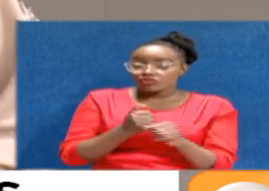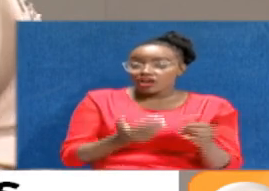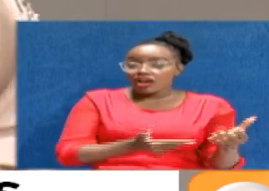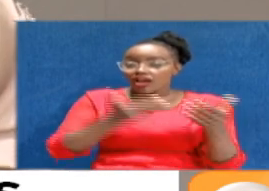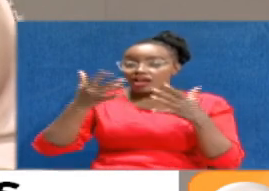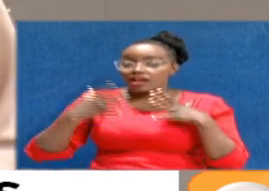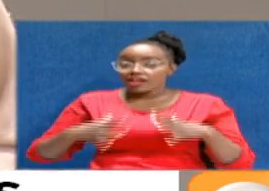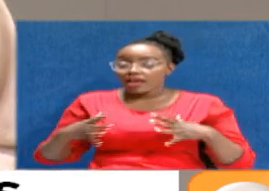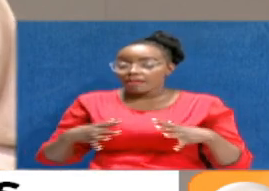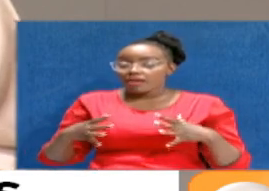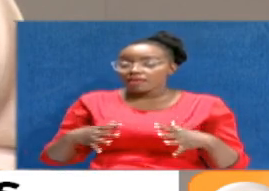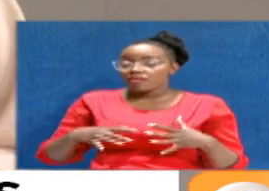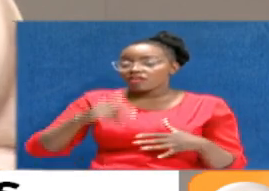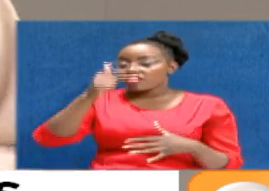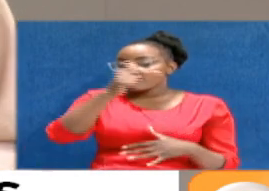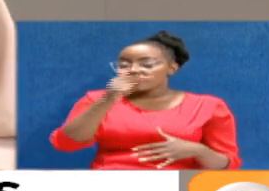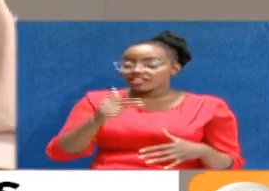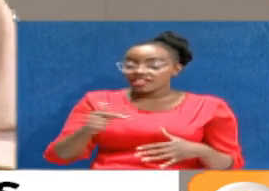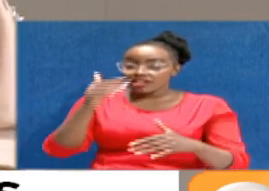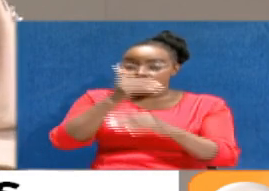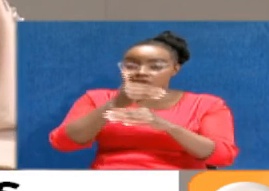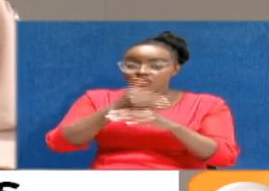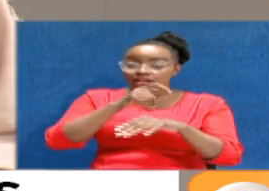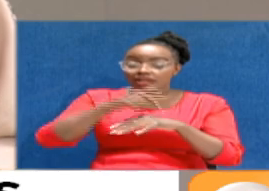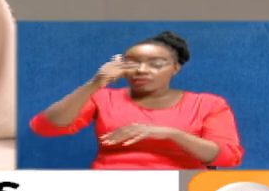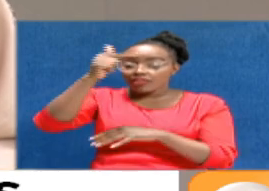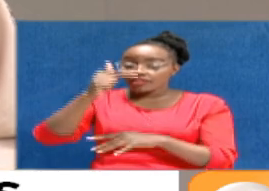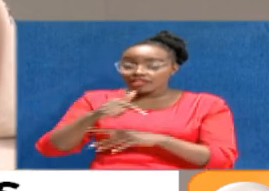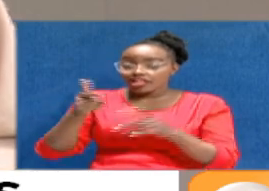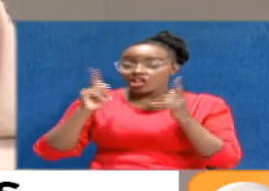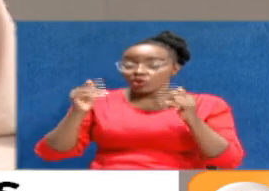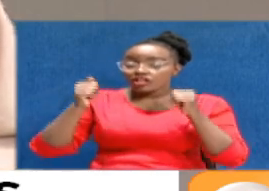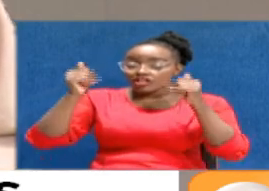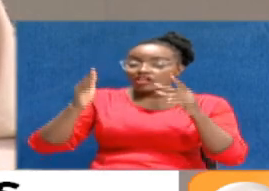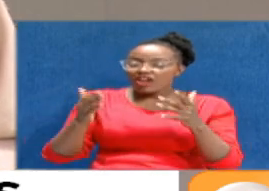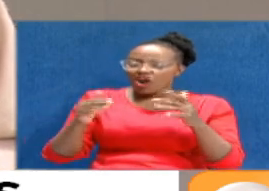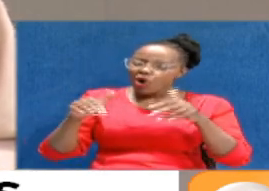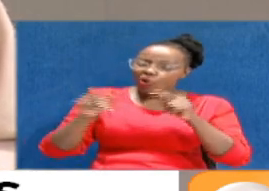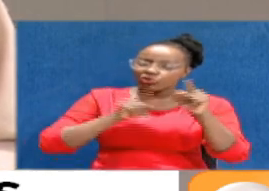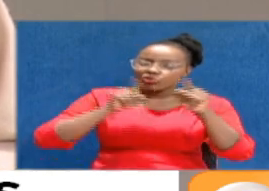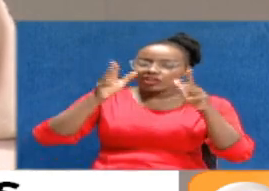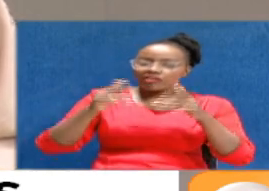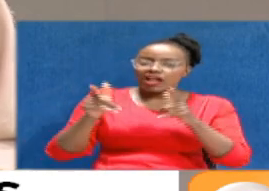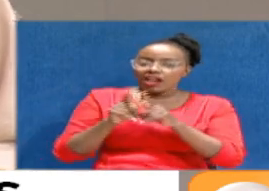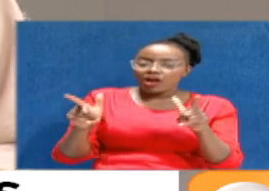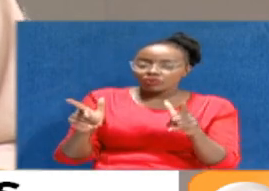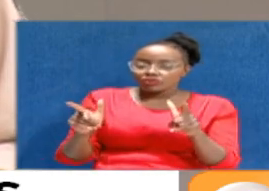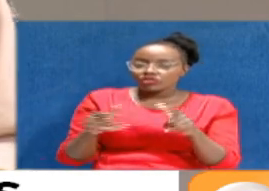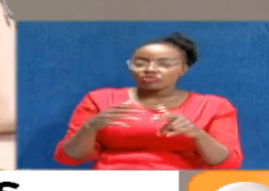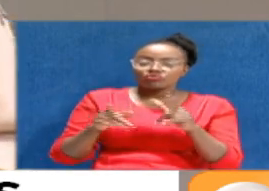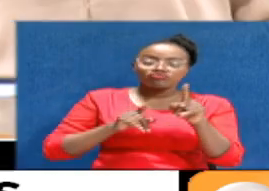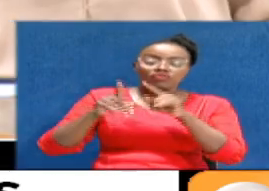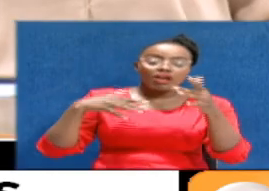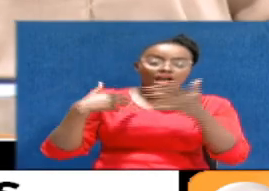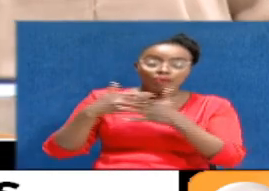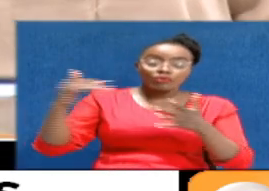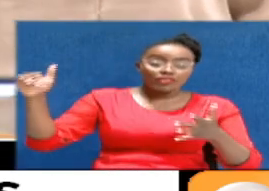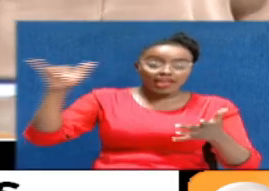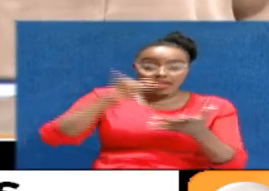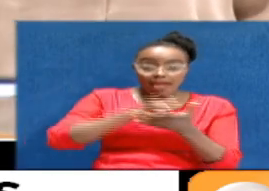passengers beyond the Tanzanian border, while the Tanzanian truck drivers are allowed, tourist vehicle drivers are allowed to go all the way to the